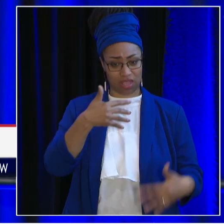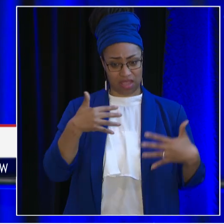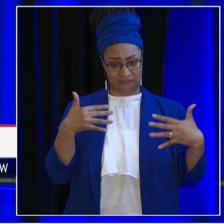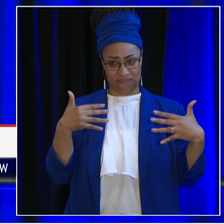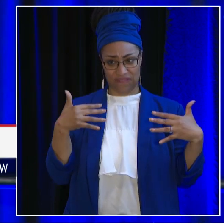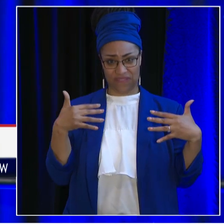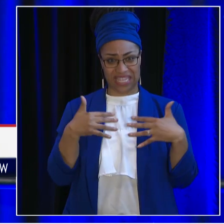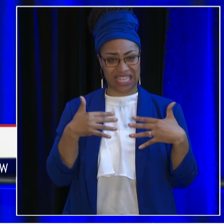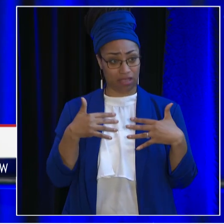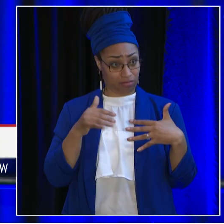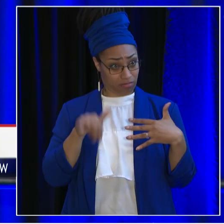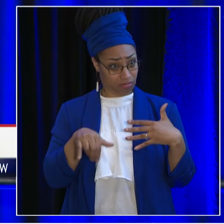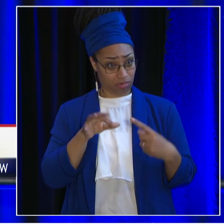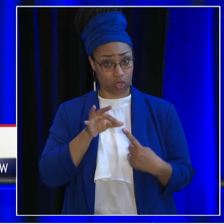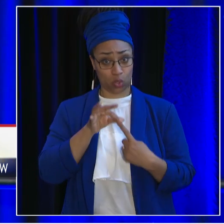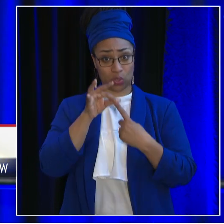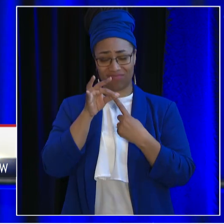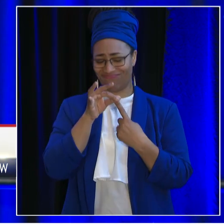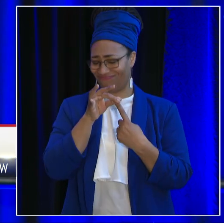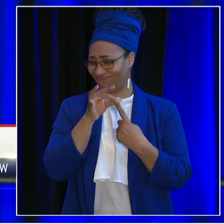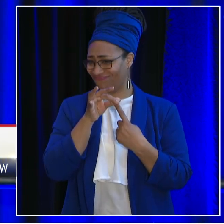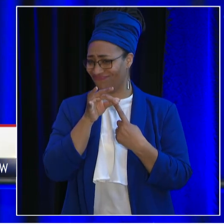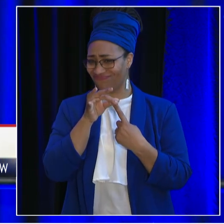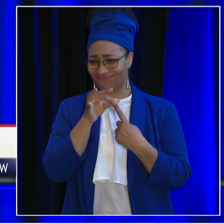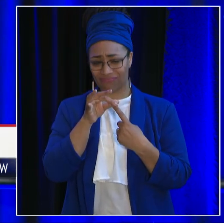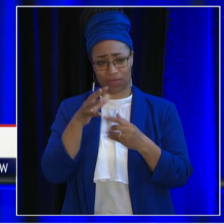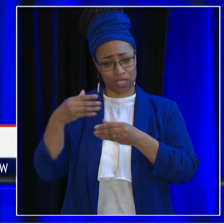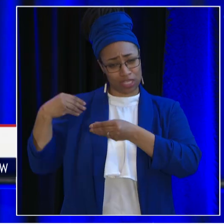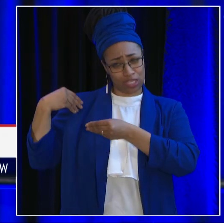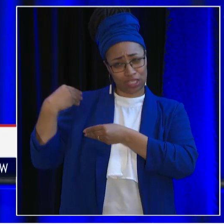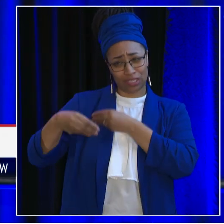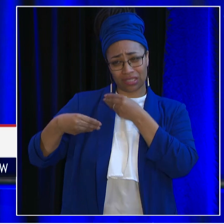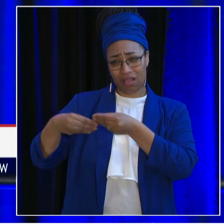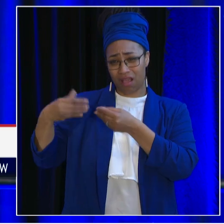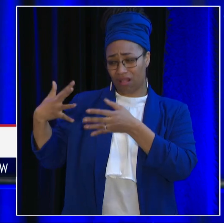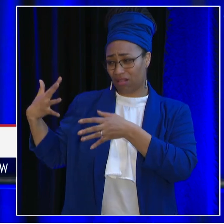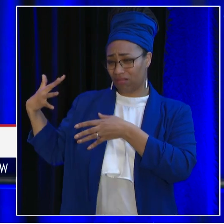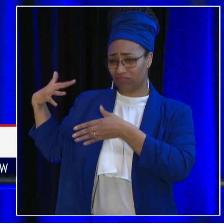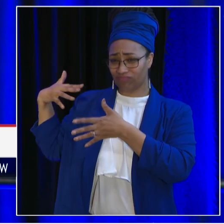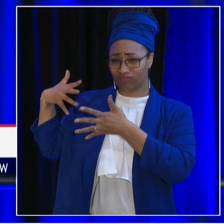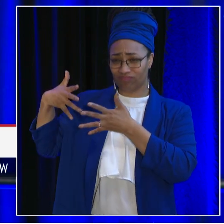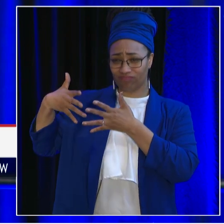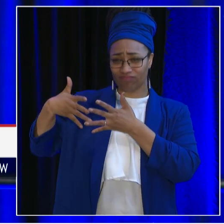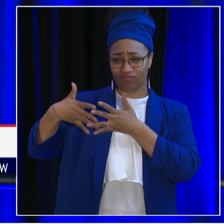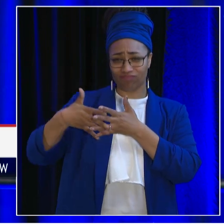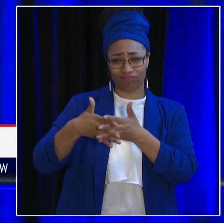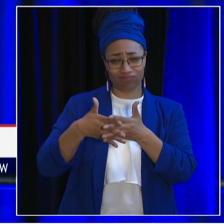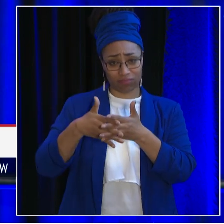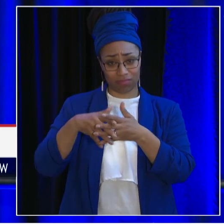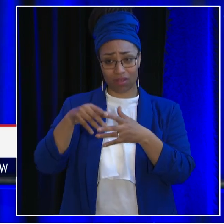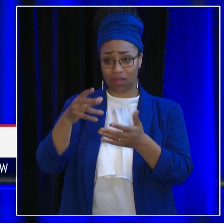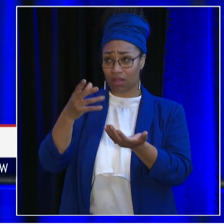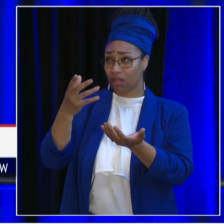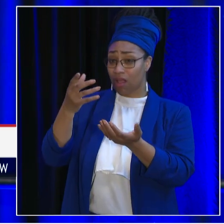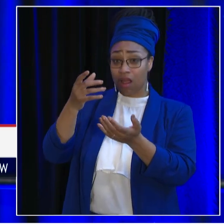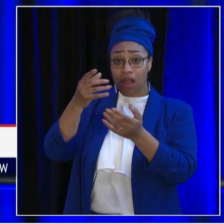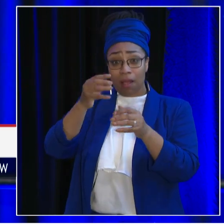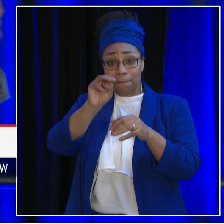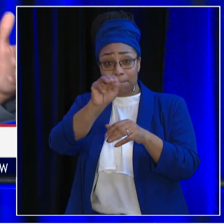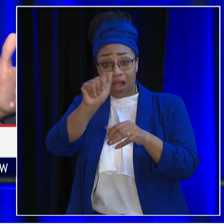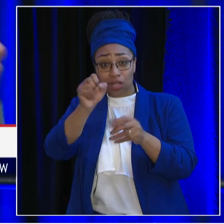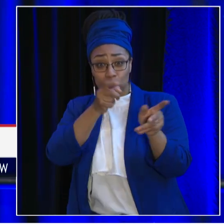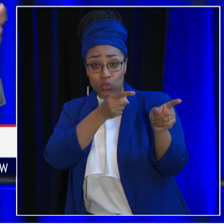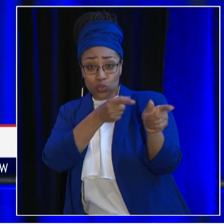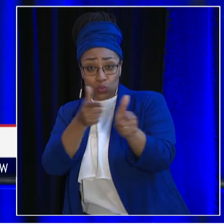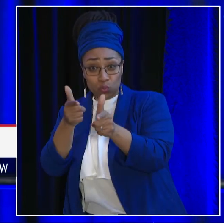We're a generation that has coined the mass shooting generation. I remember my first time, we have